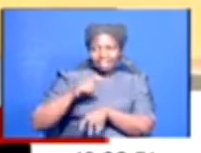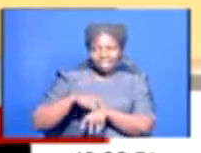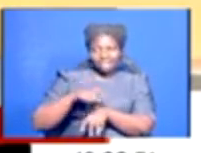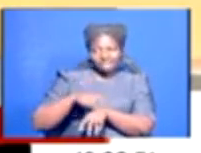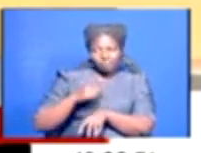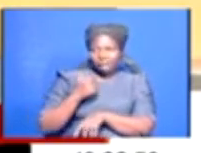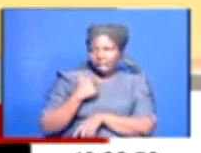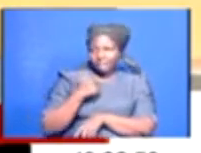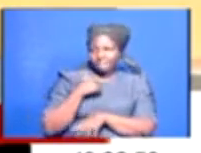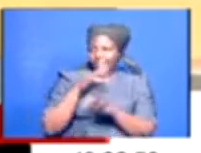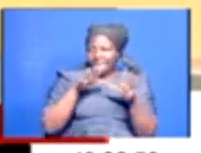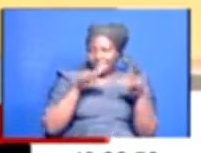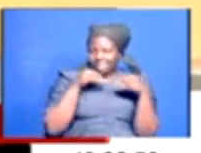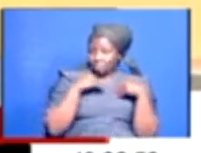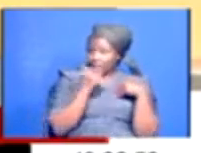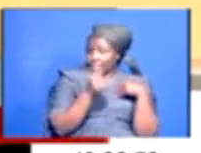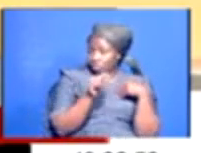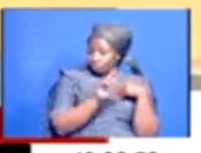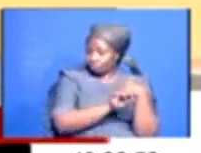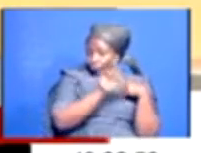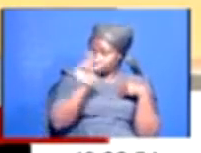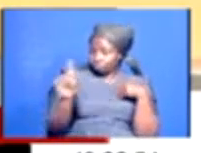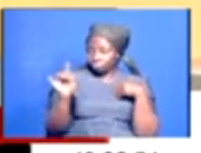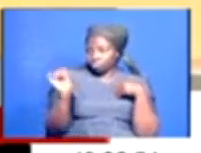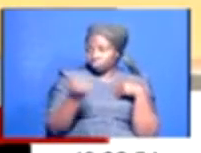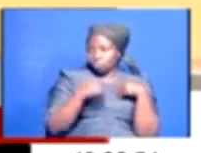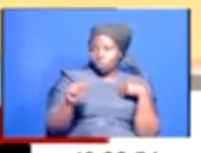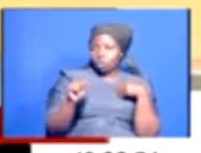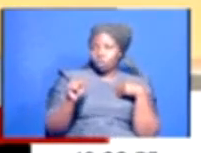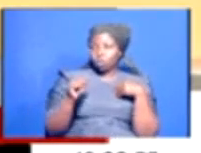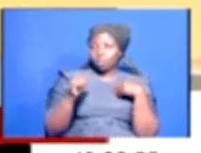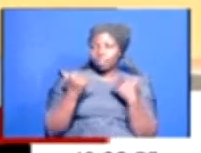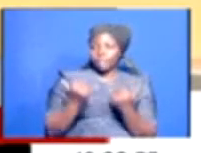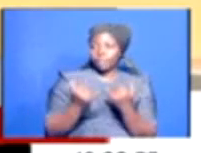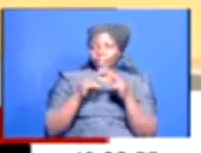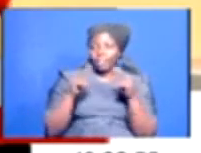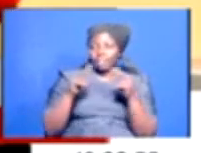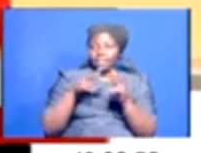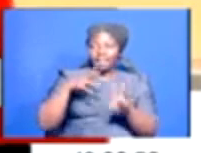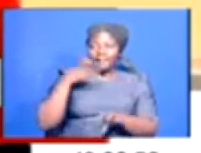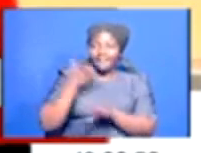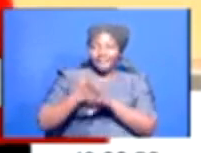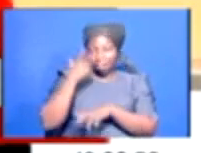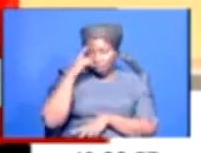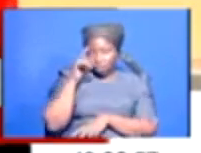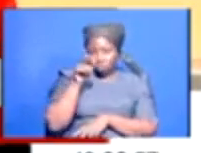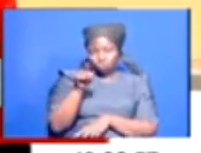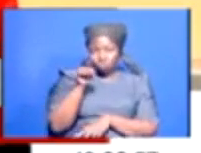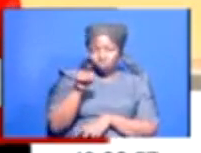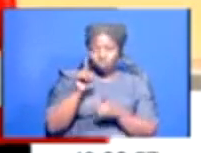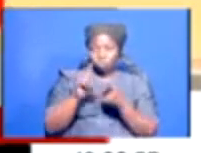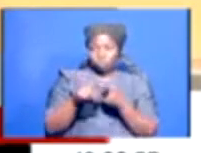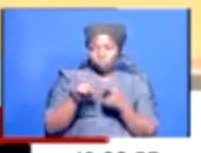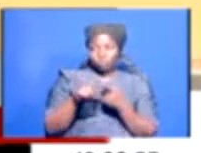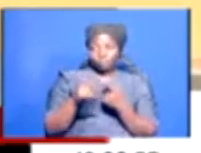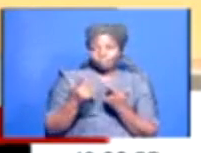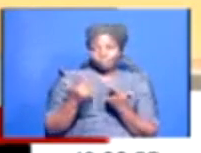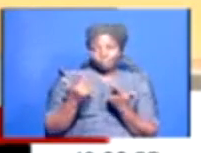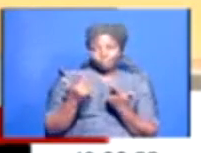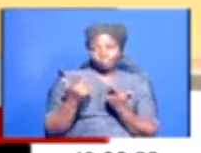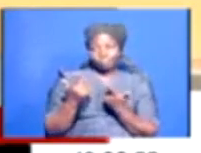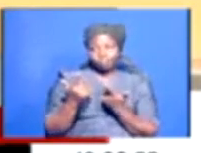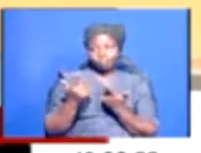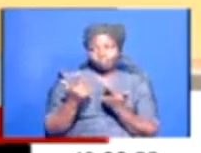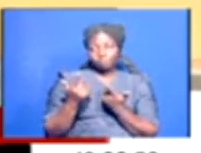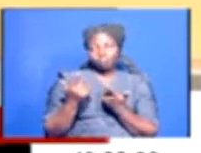it, he will not come. Now it is very hard for you to. We need